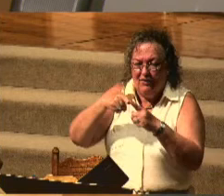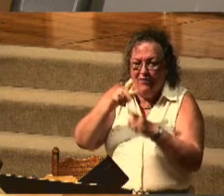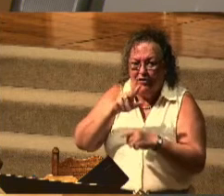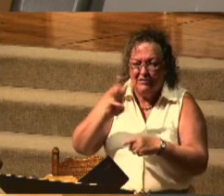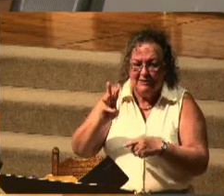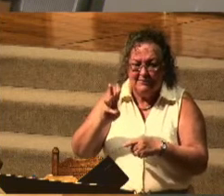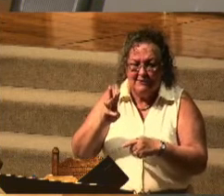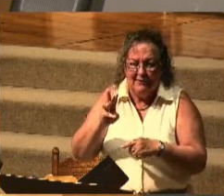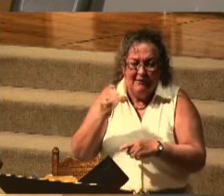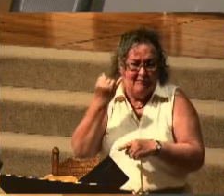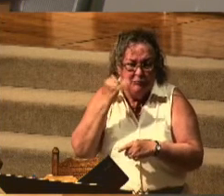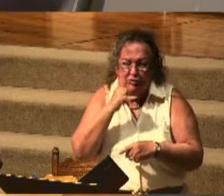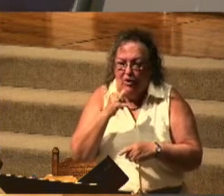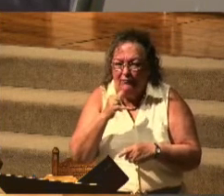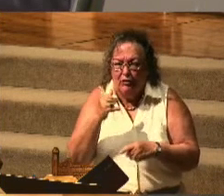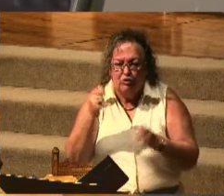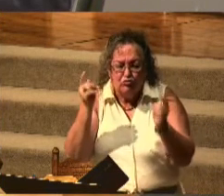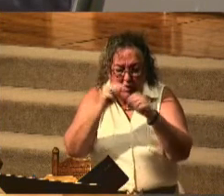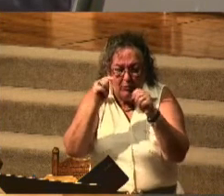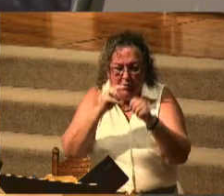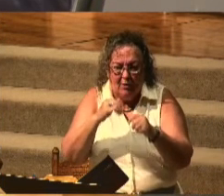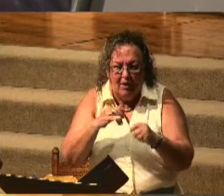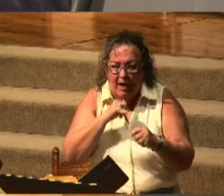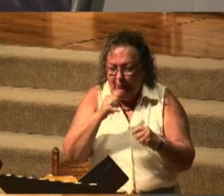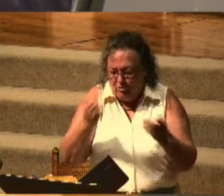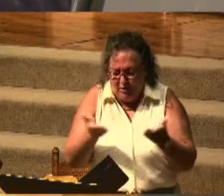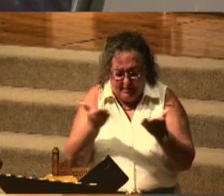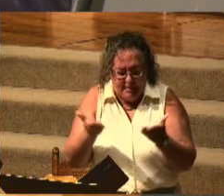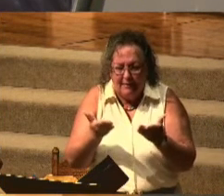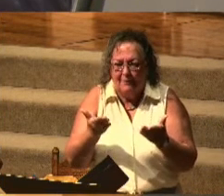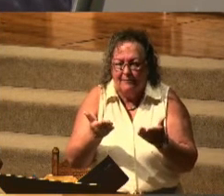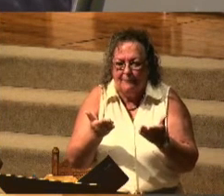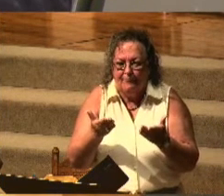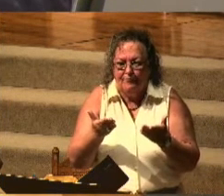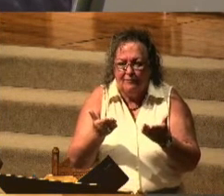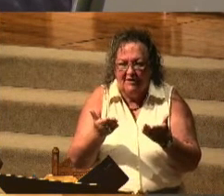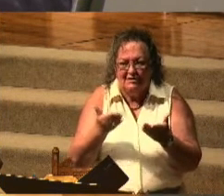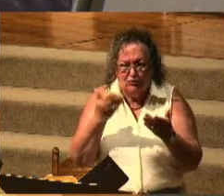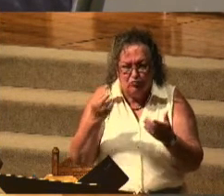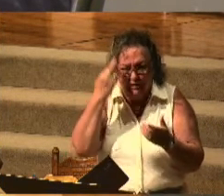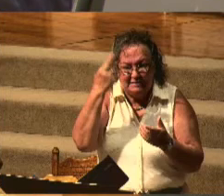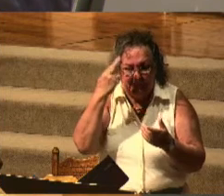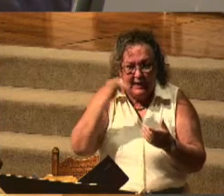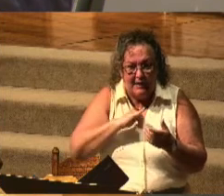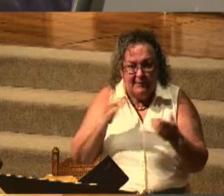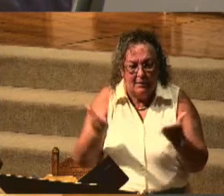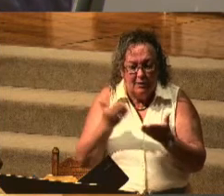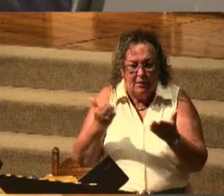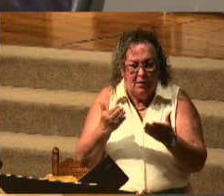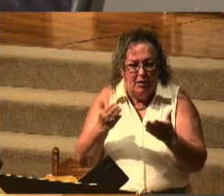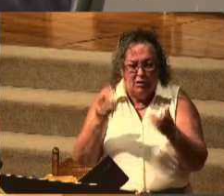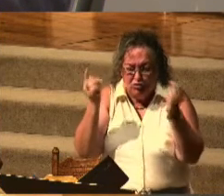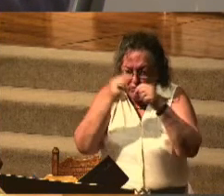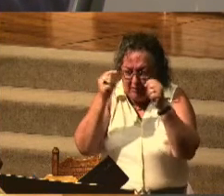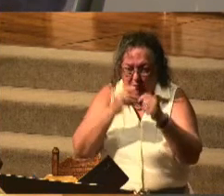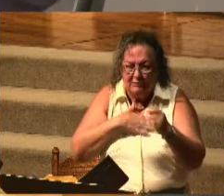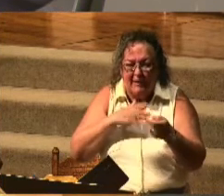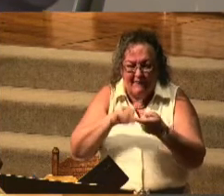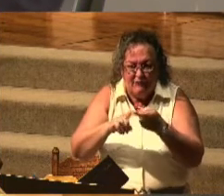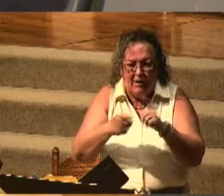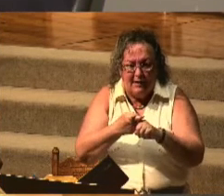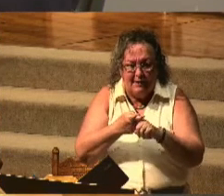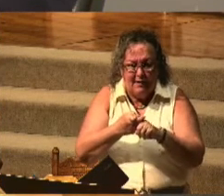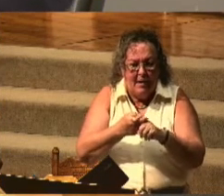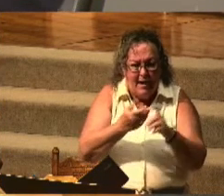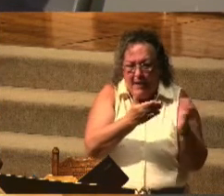for trouble, I wouldn't be here preaching tonight. Trouble is not my enemy. It was my friend. It ran me to God